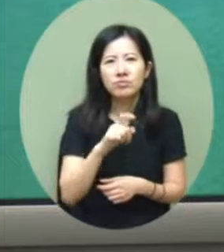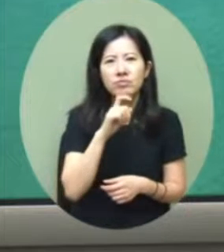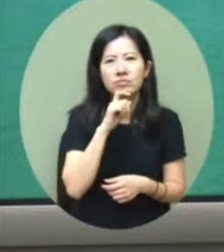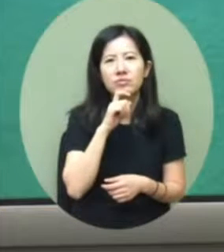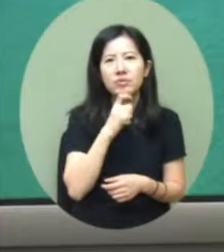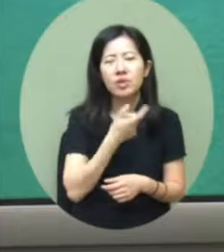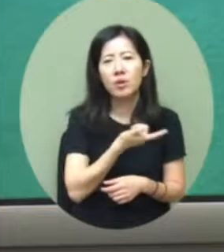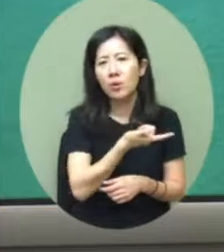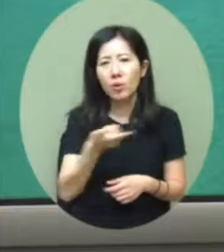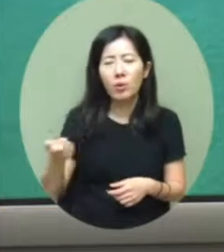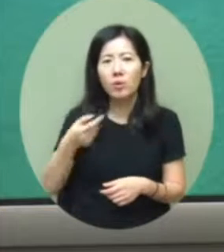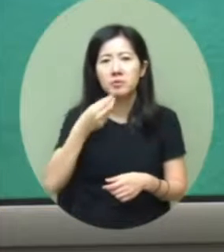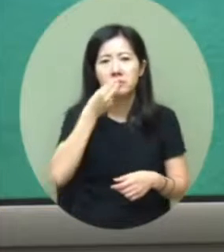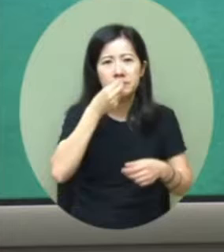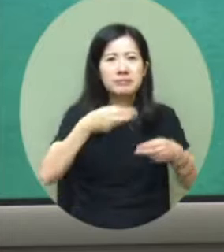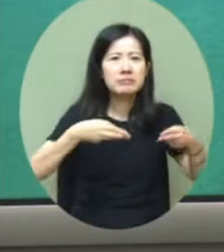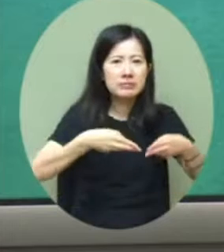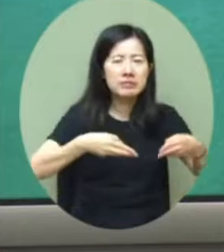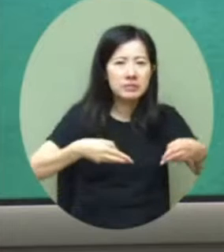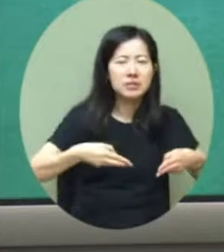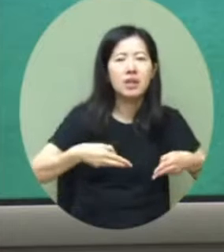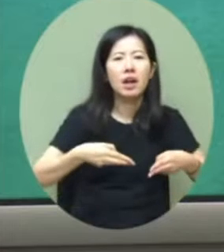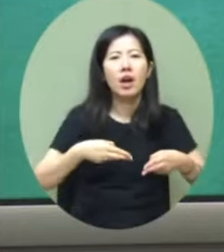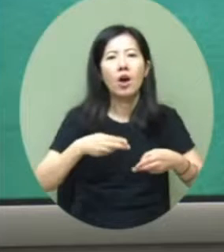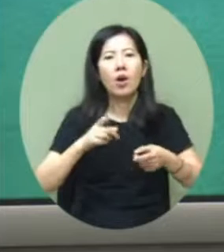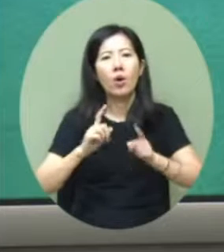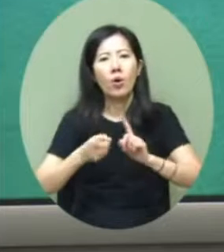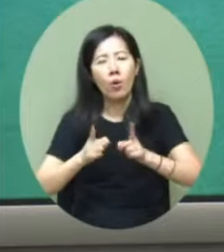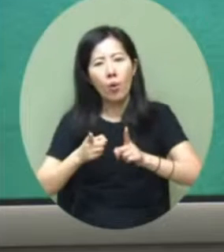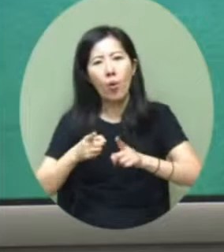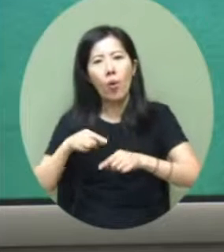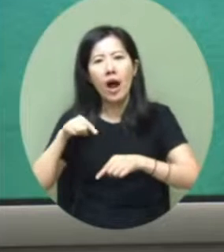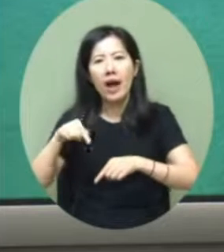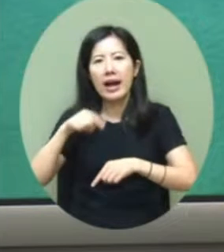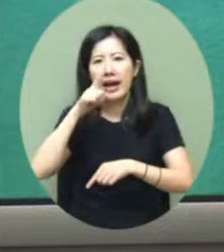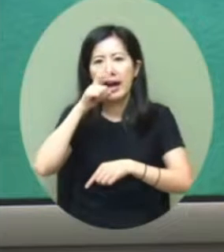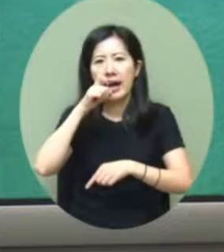I see that the response has been positive.